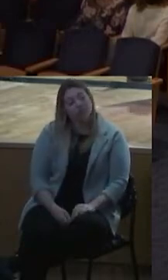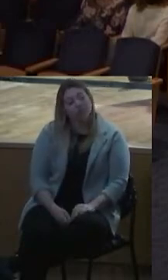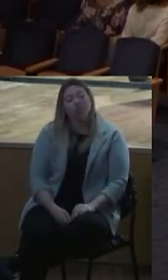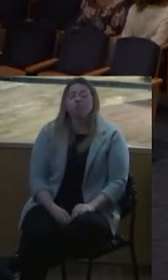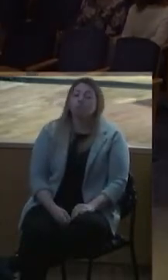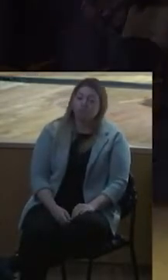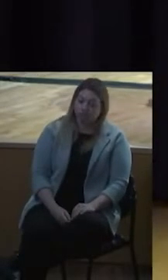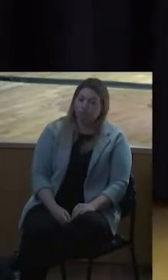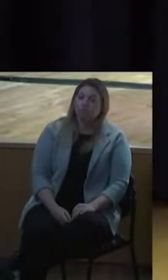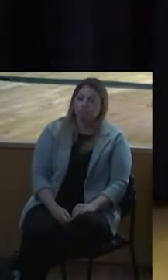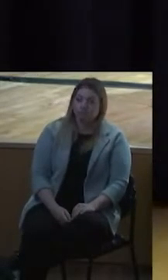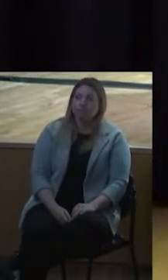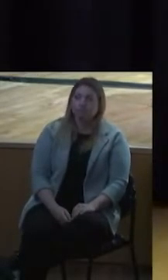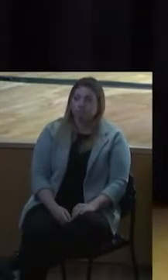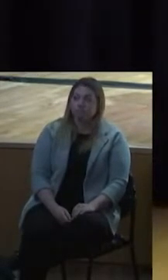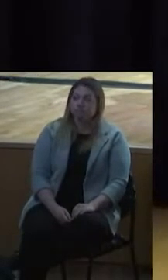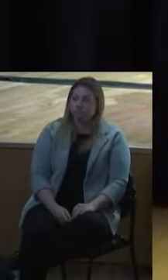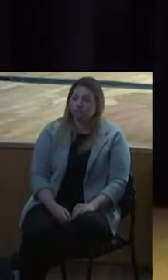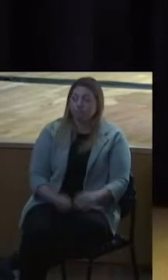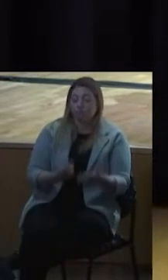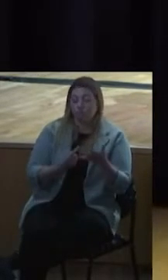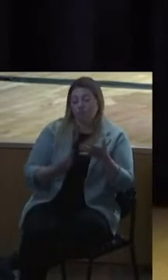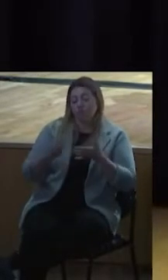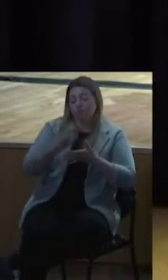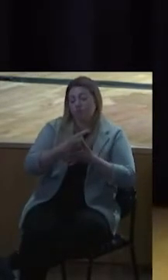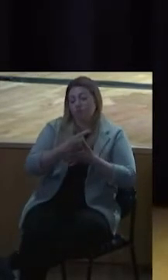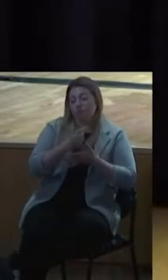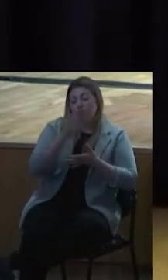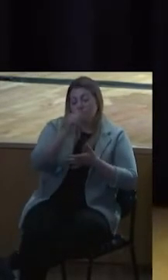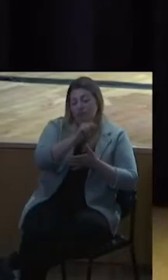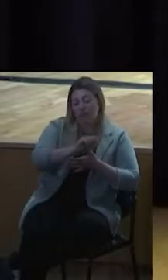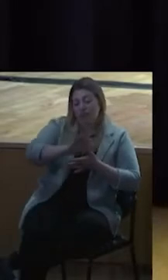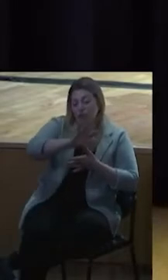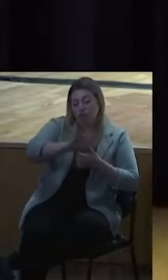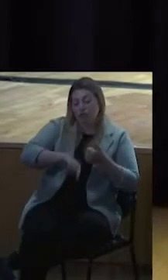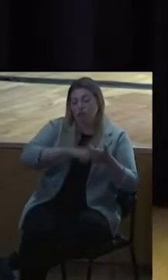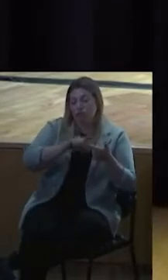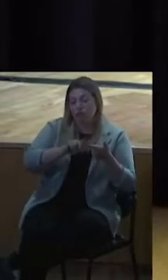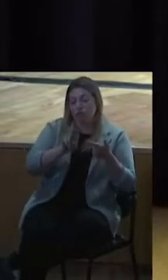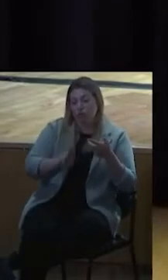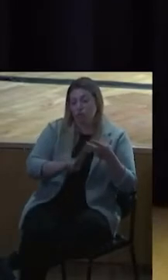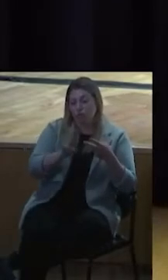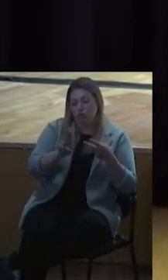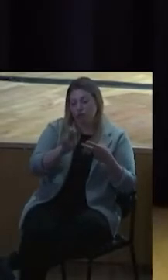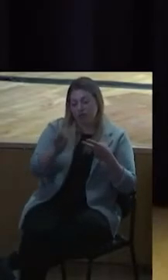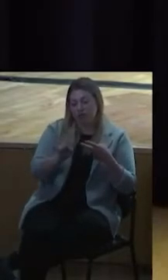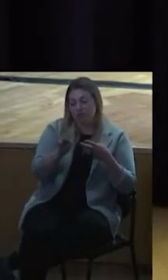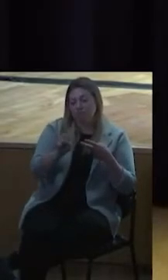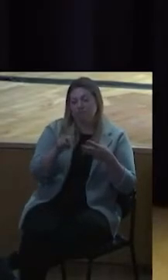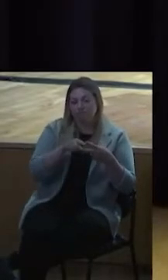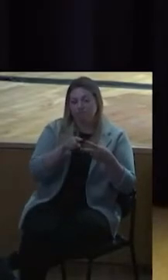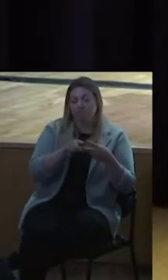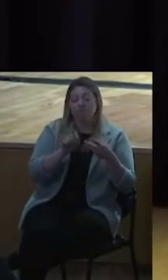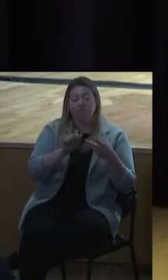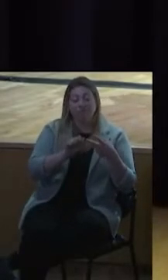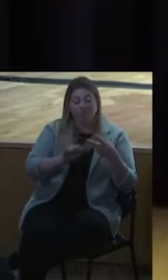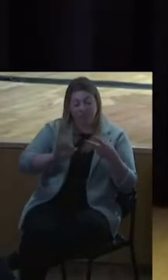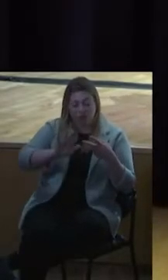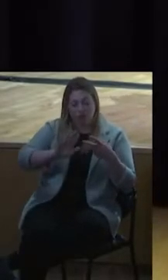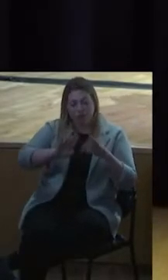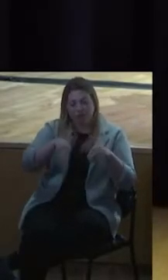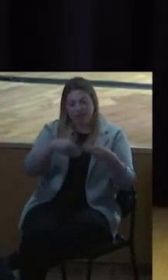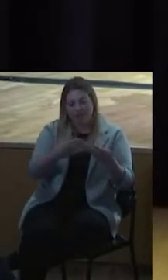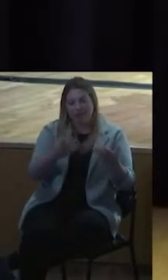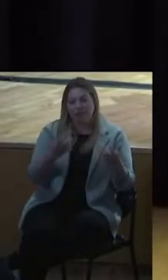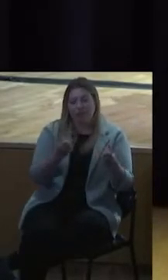Hawaii? So primarily Asia and the US. So Asia provides a lot of our Asian foods, of course.